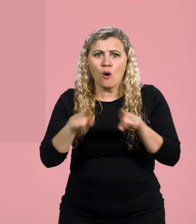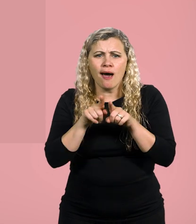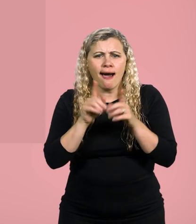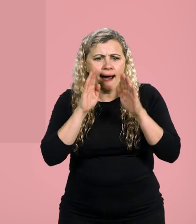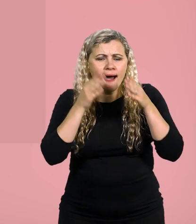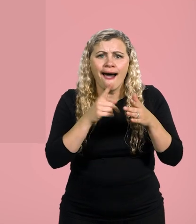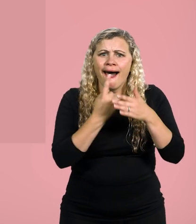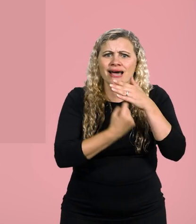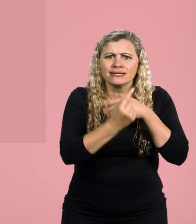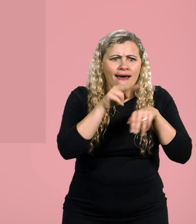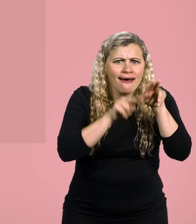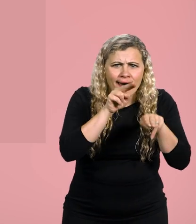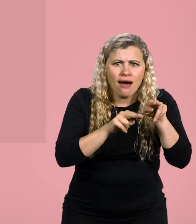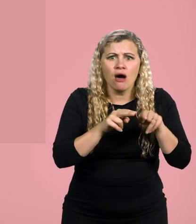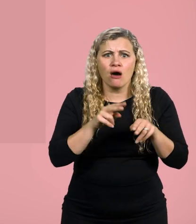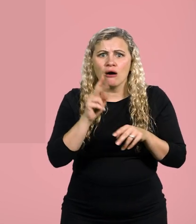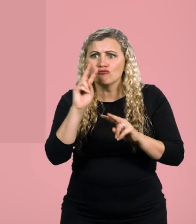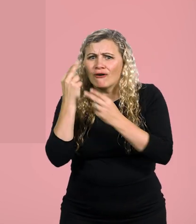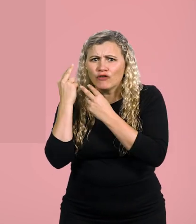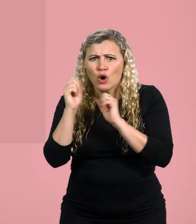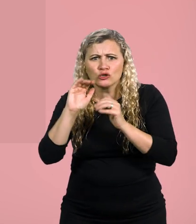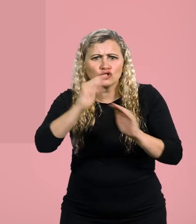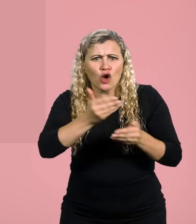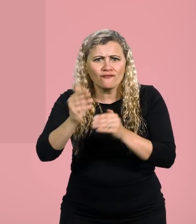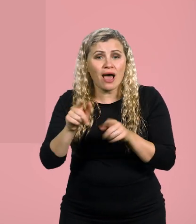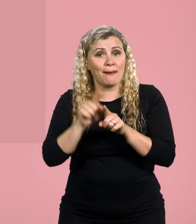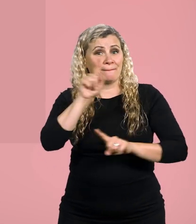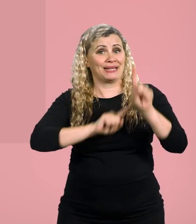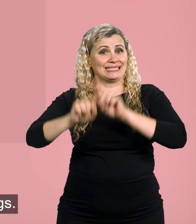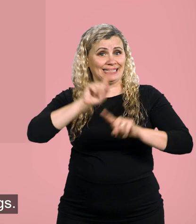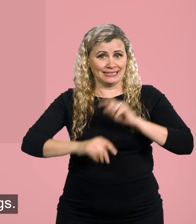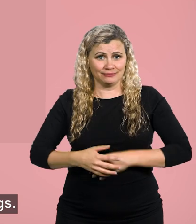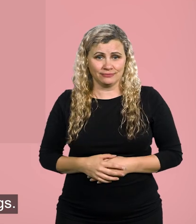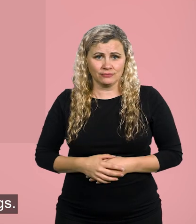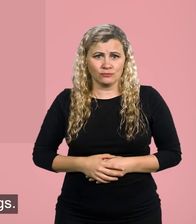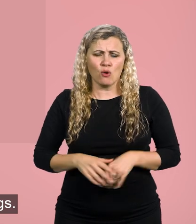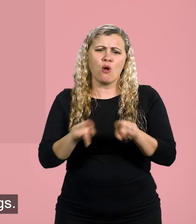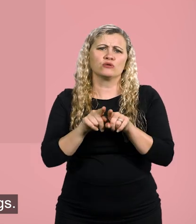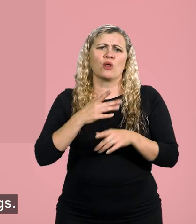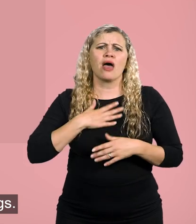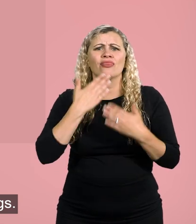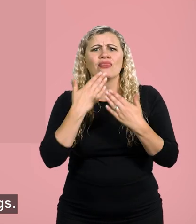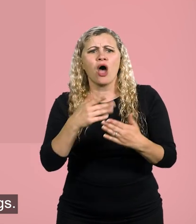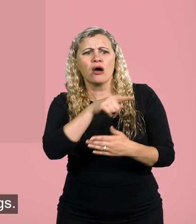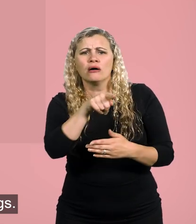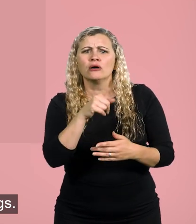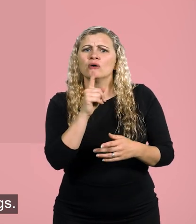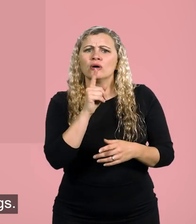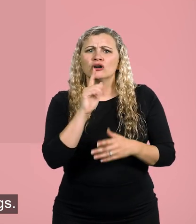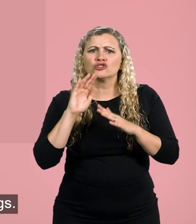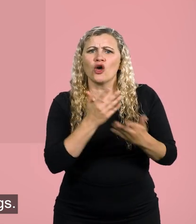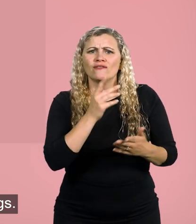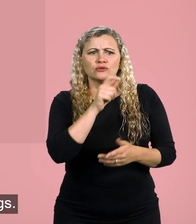strategy development this includes through the independence evaluation reviews of services and